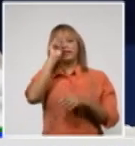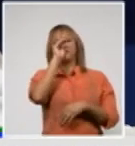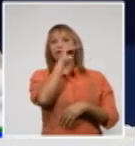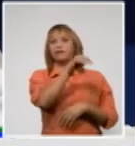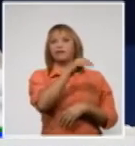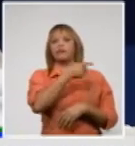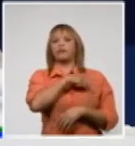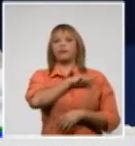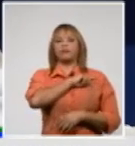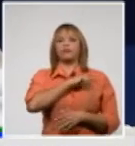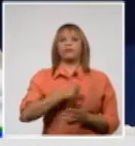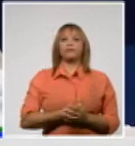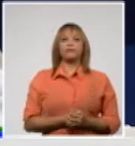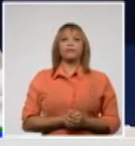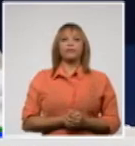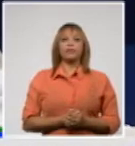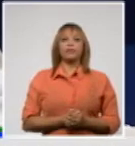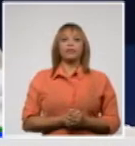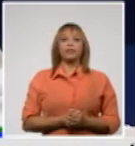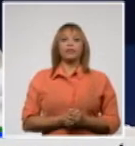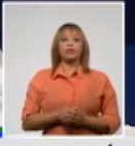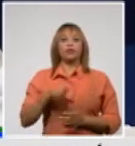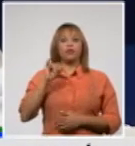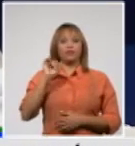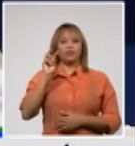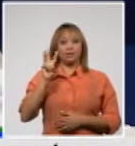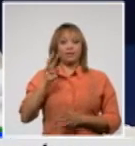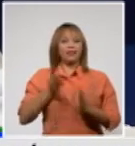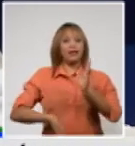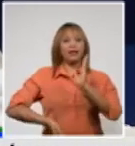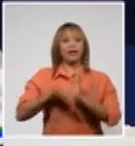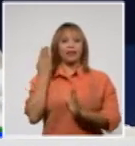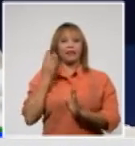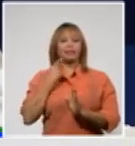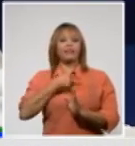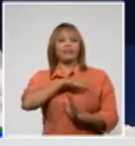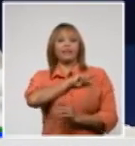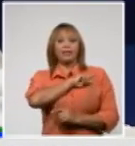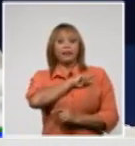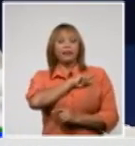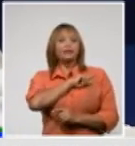higher amount than the number of positive cases diagnosed yesterday.